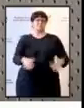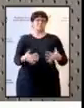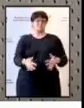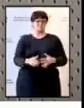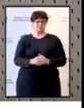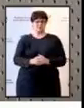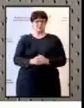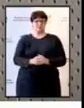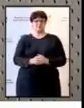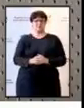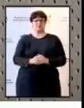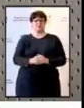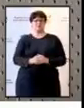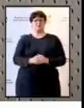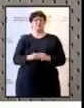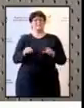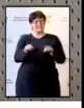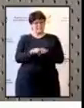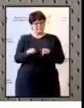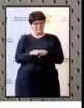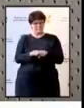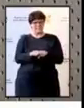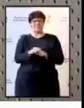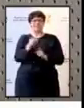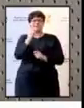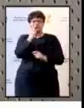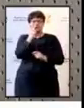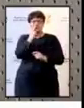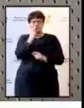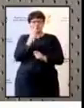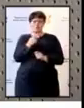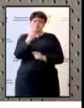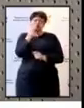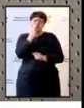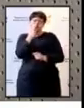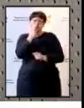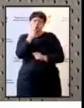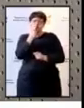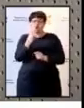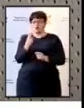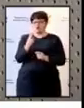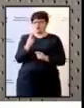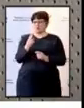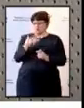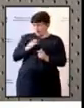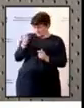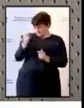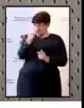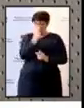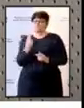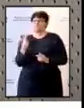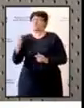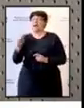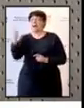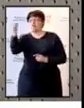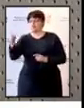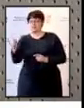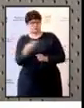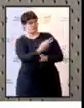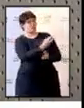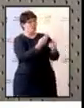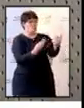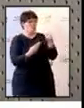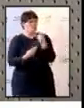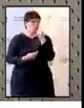also the way sometimes tobacco is shed does not allow for social distancing, but also